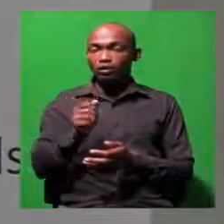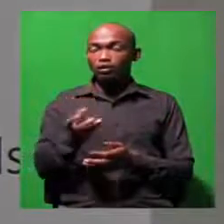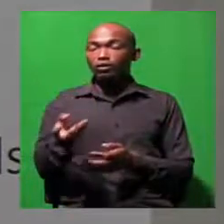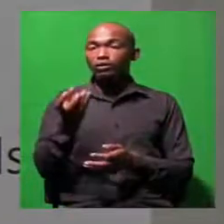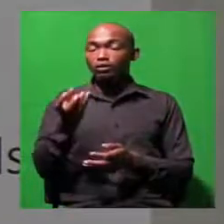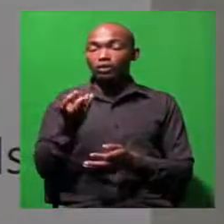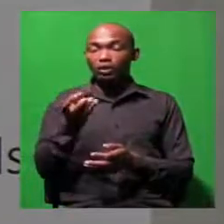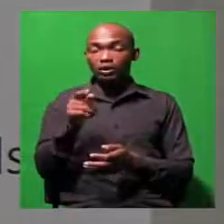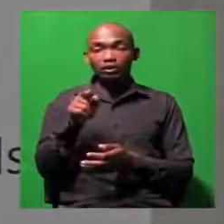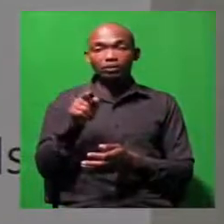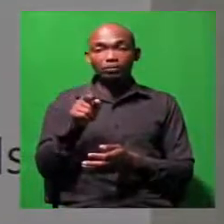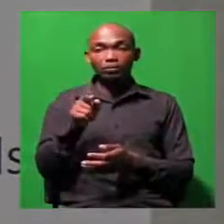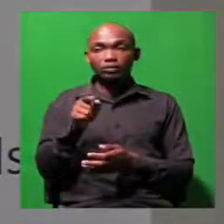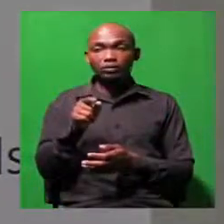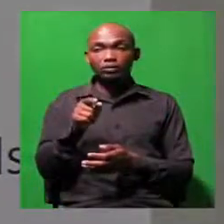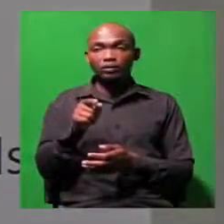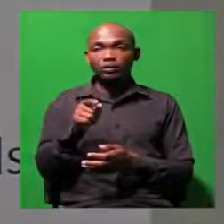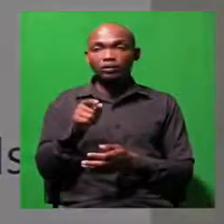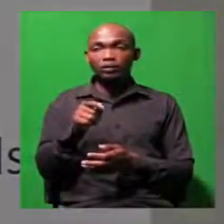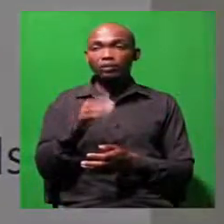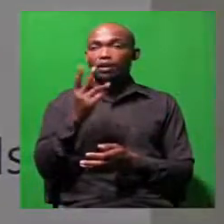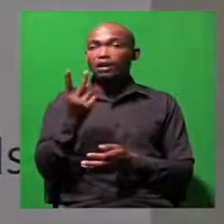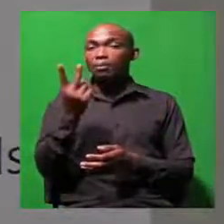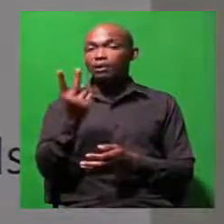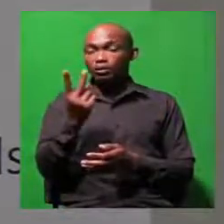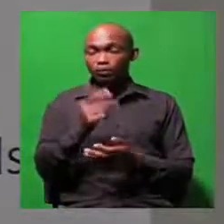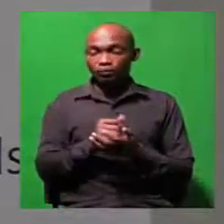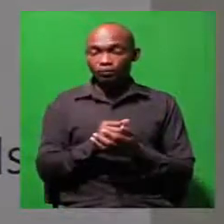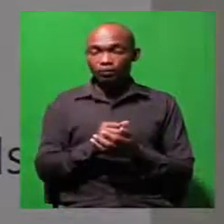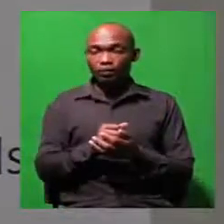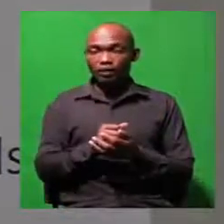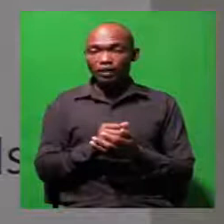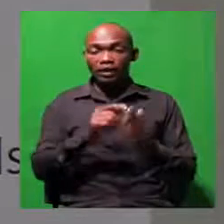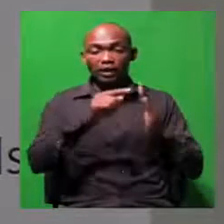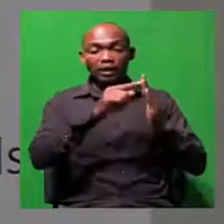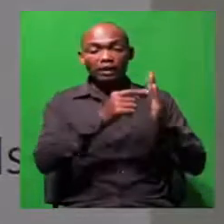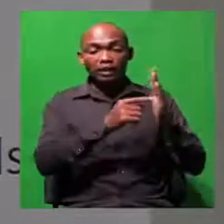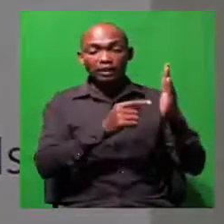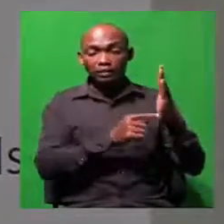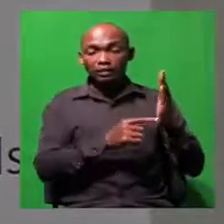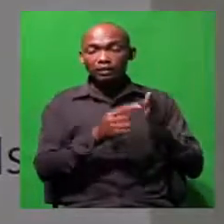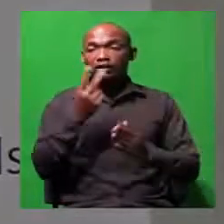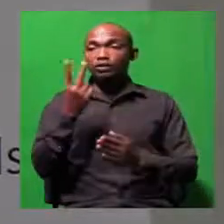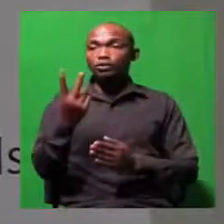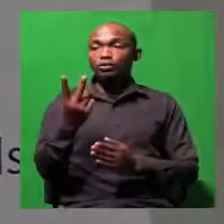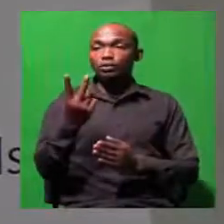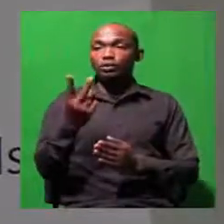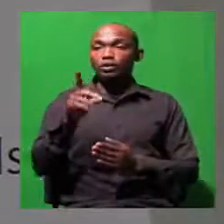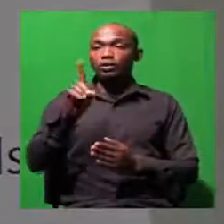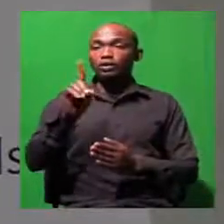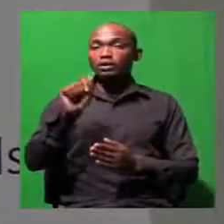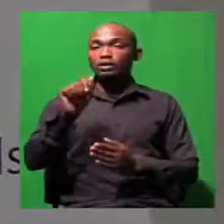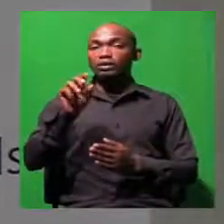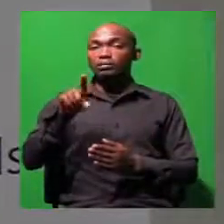the value of 57 centimeter cube. Now number 2, list it down.